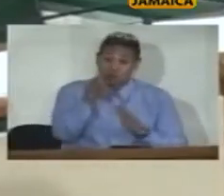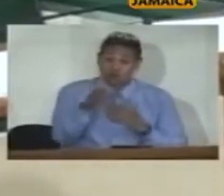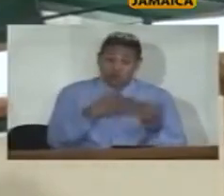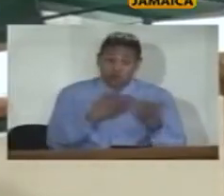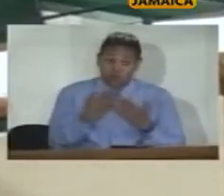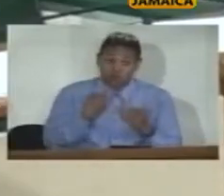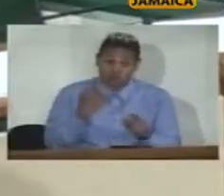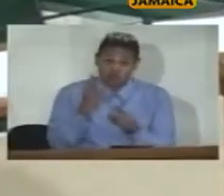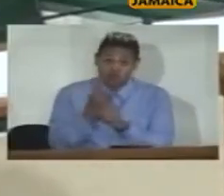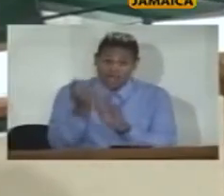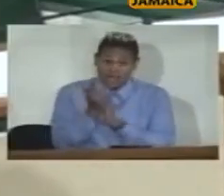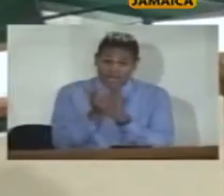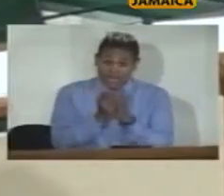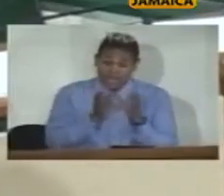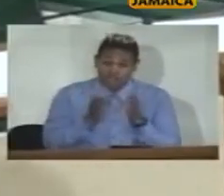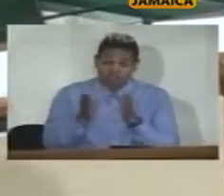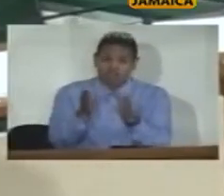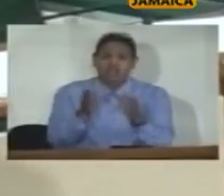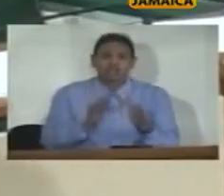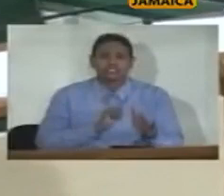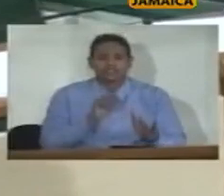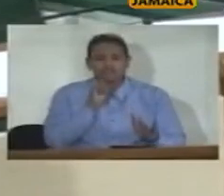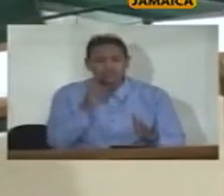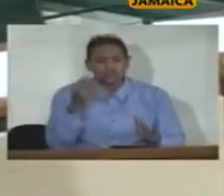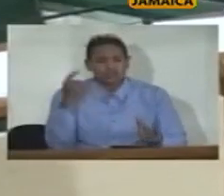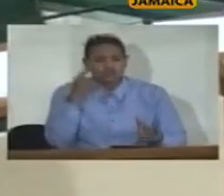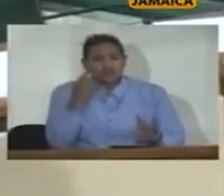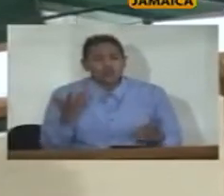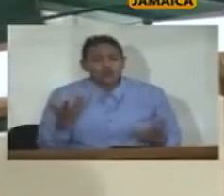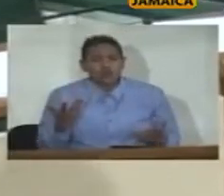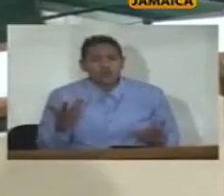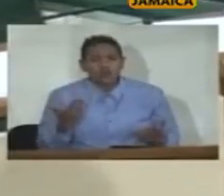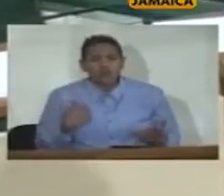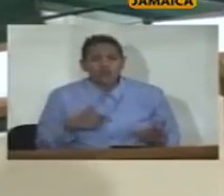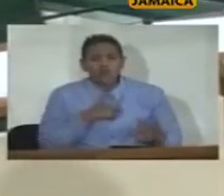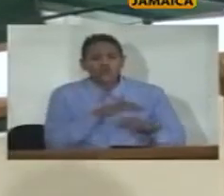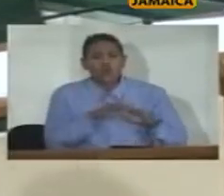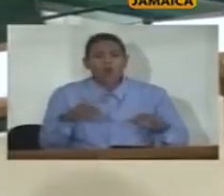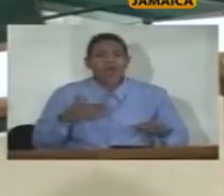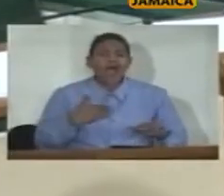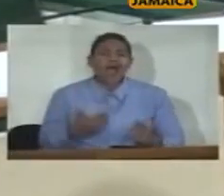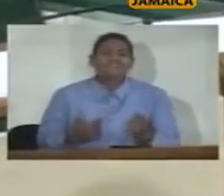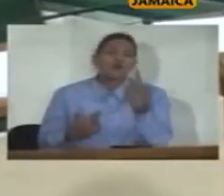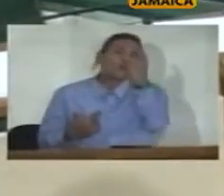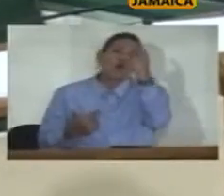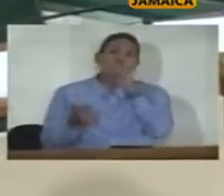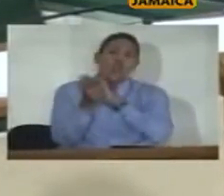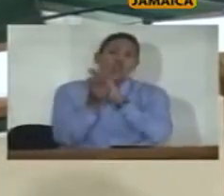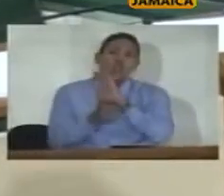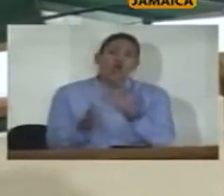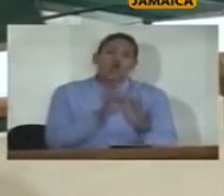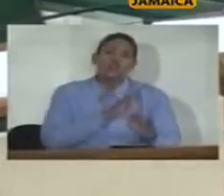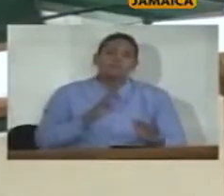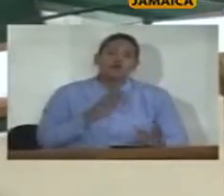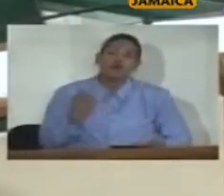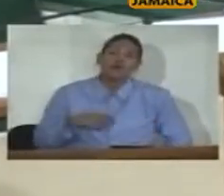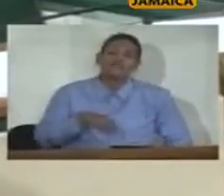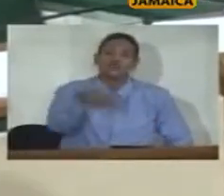legal track, I heard we don't have one lawyer on the board, we have two.